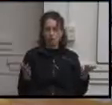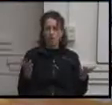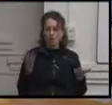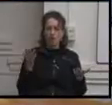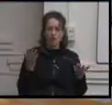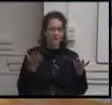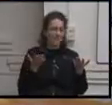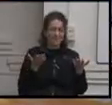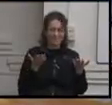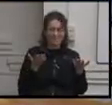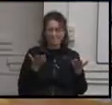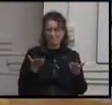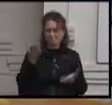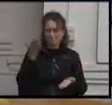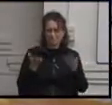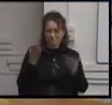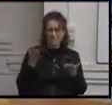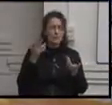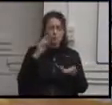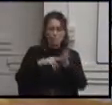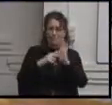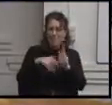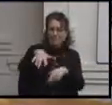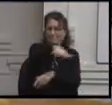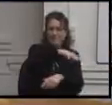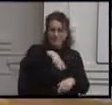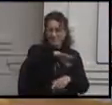different qualities of service.